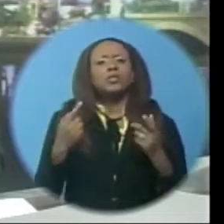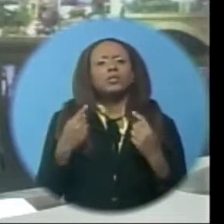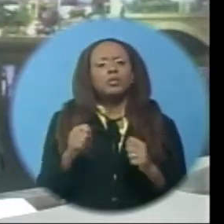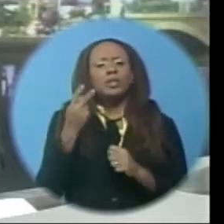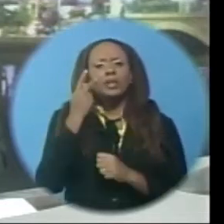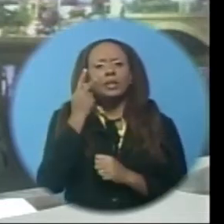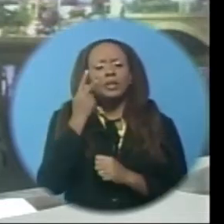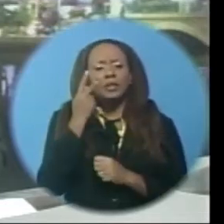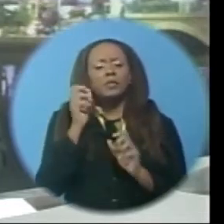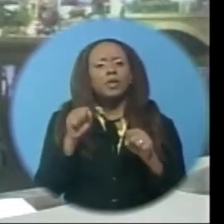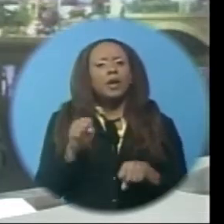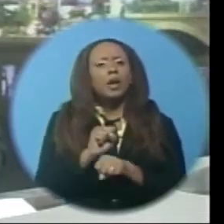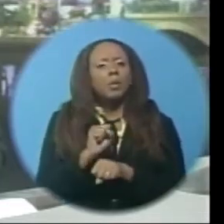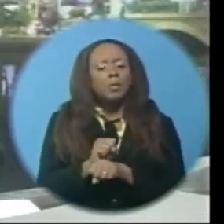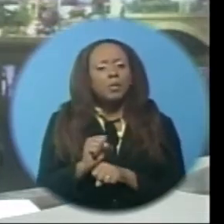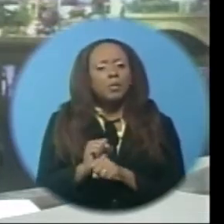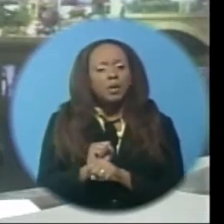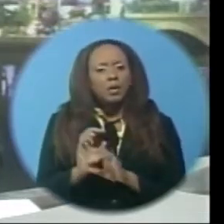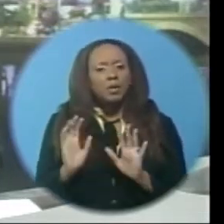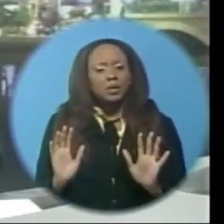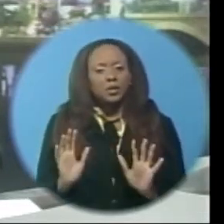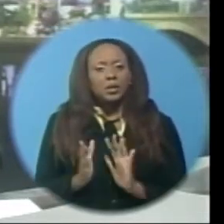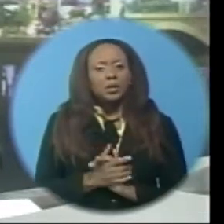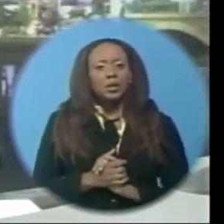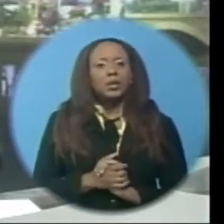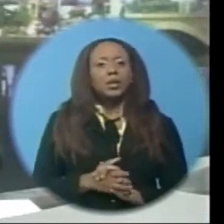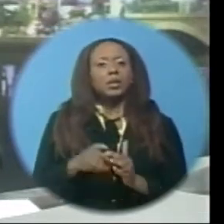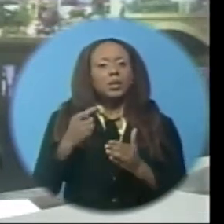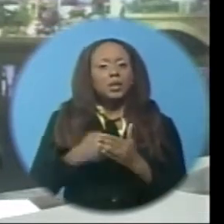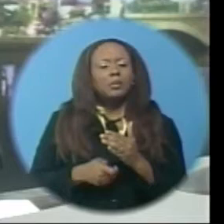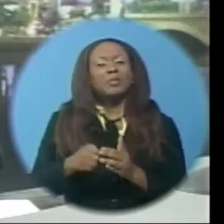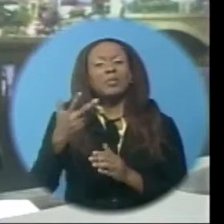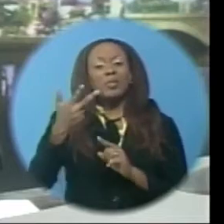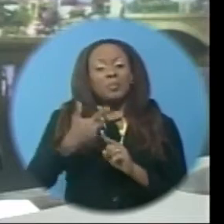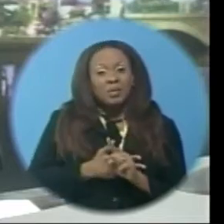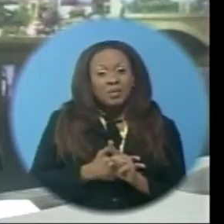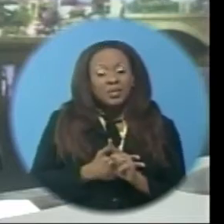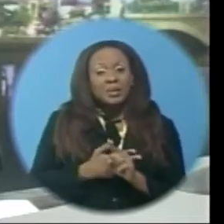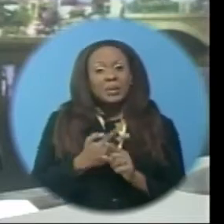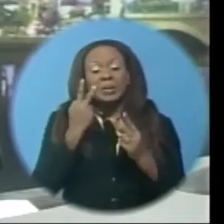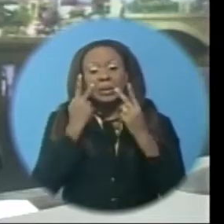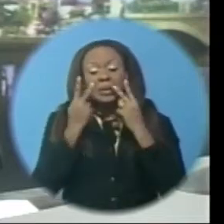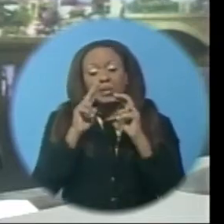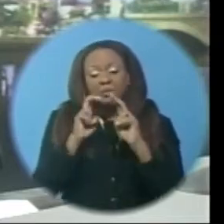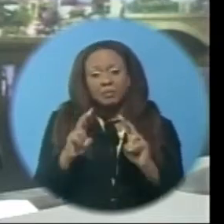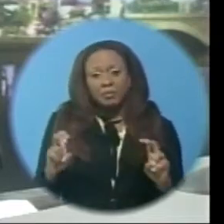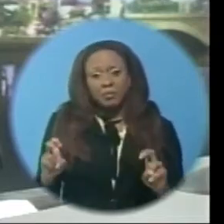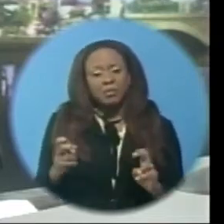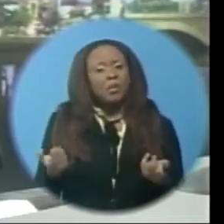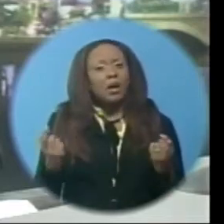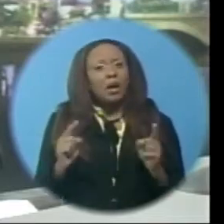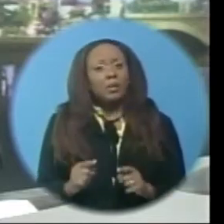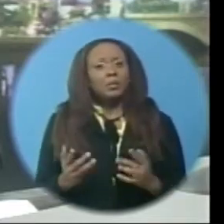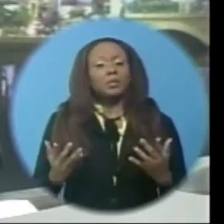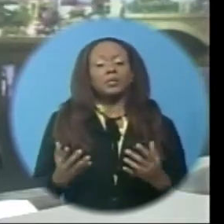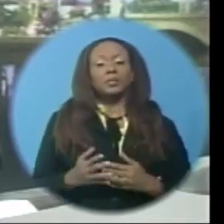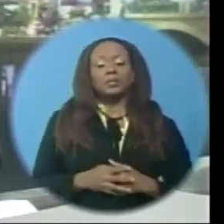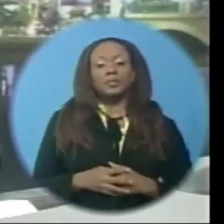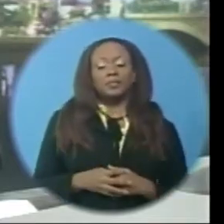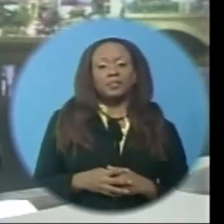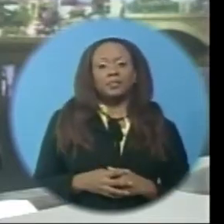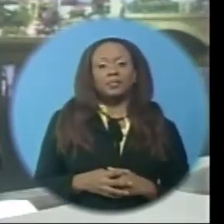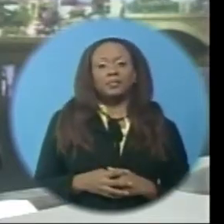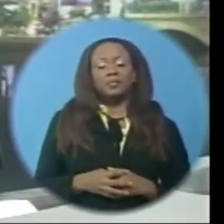trade union movement. According to Mr. Stuart, the levy should be given at least 3 months before its performance is